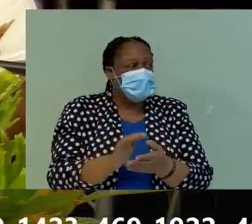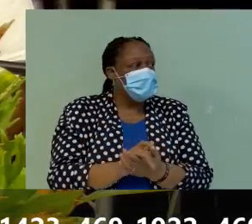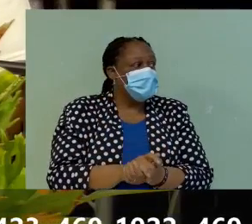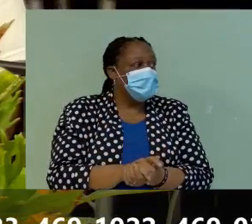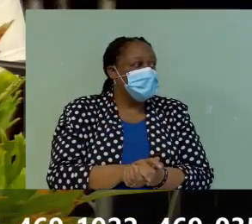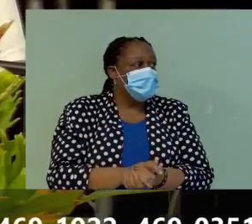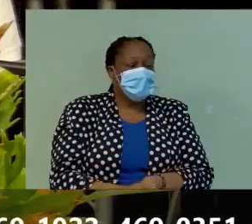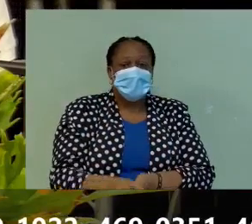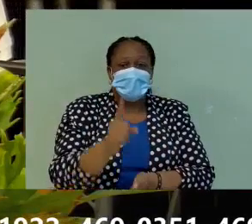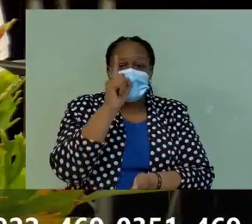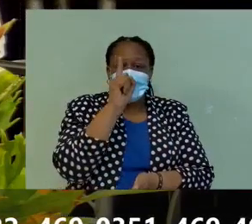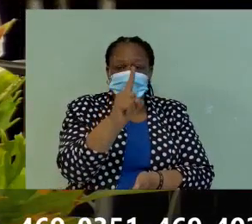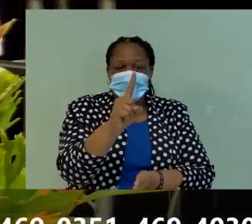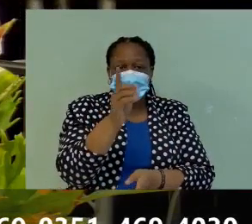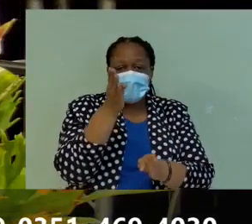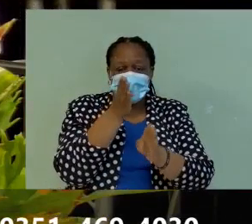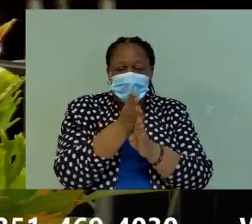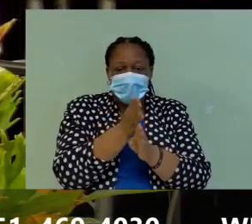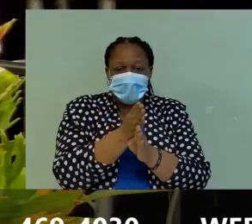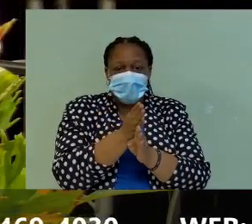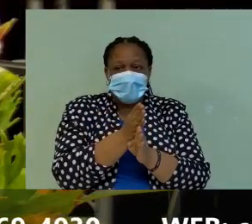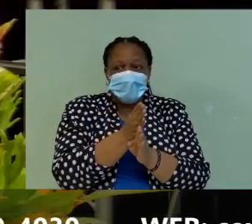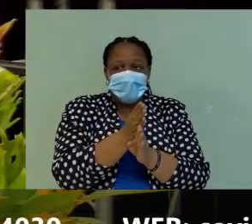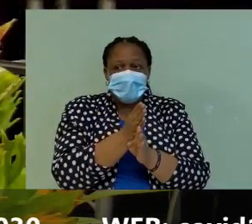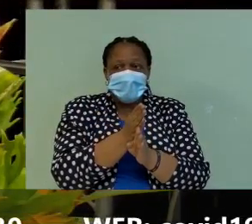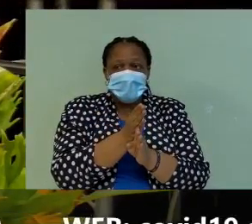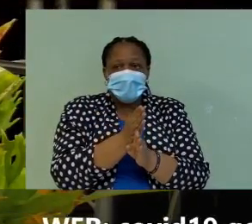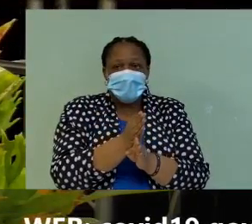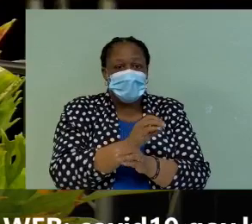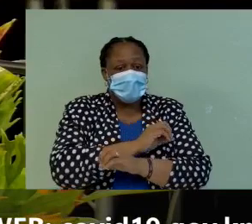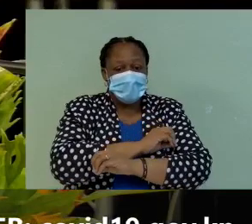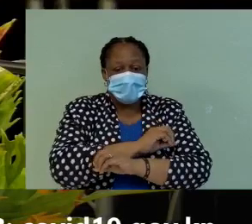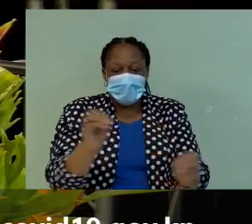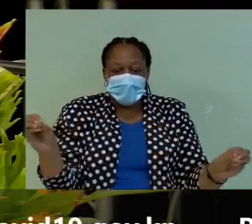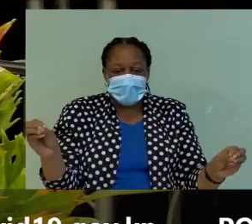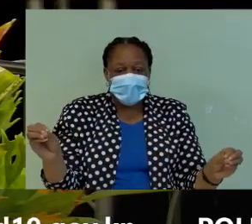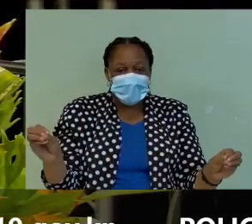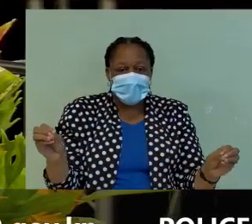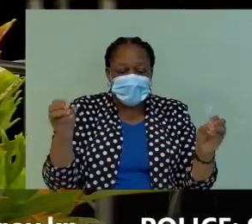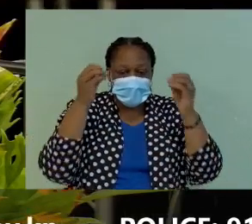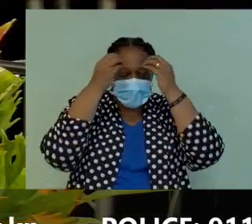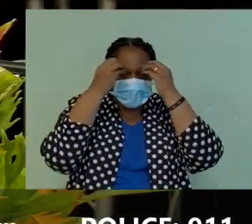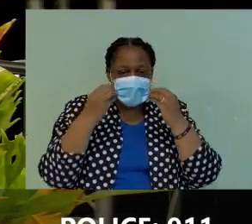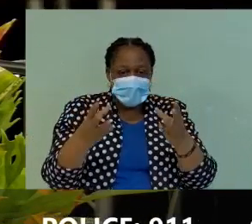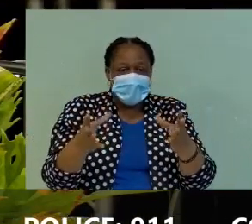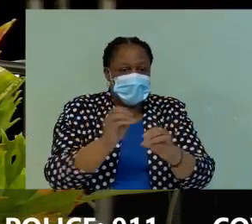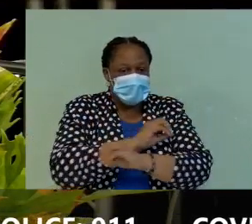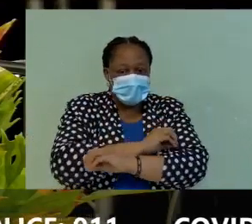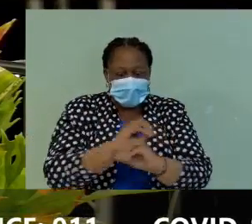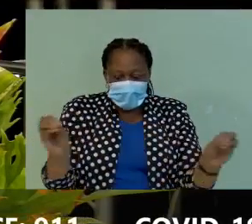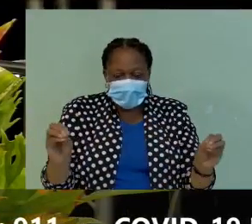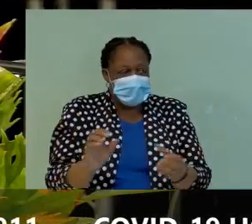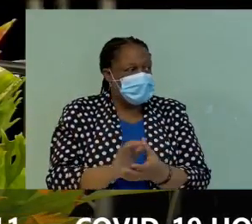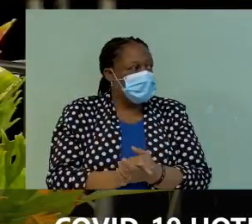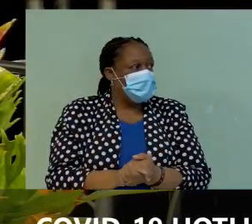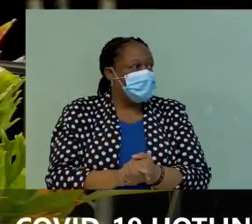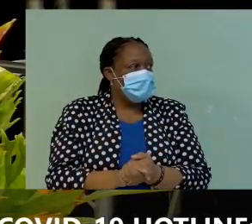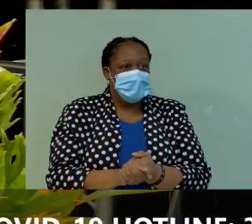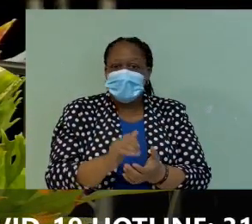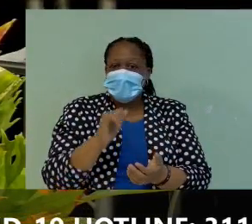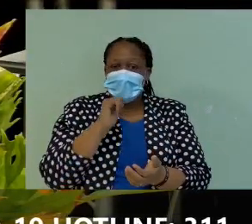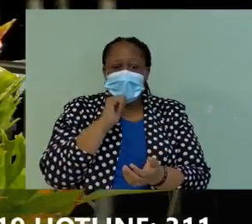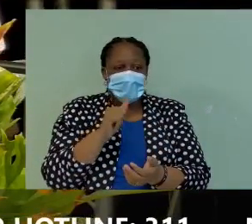one of the passenger buses was extremely non-compliant and not